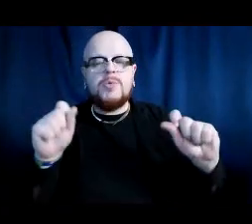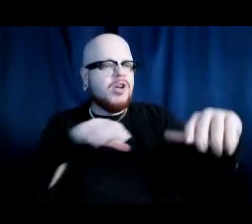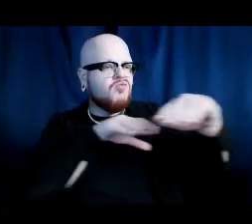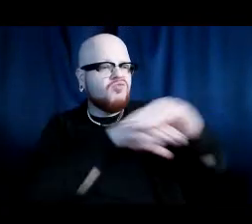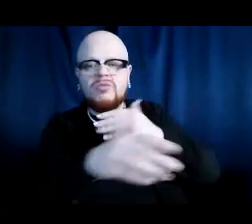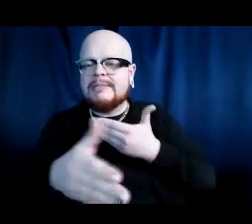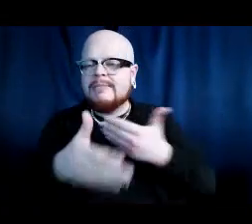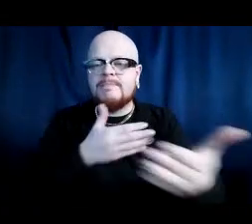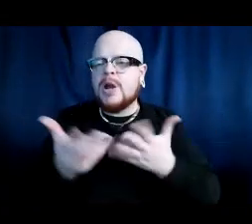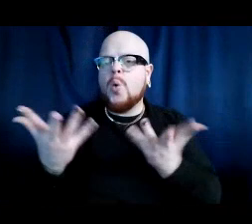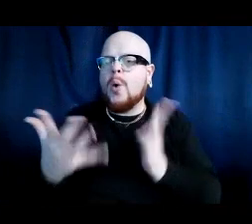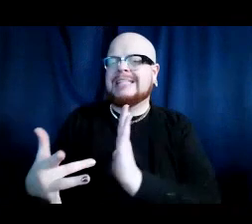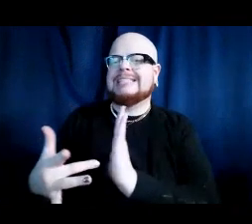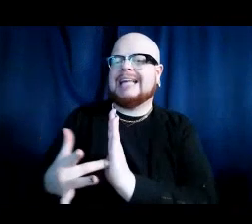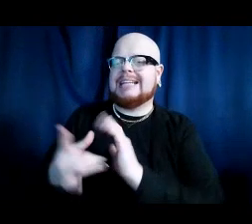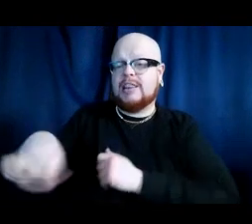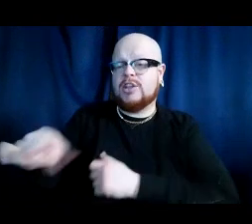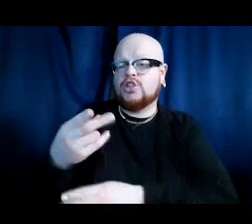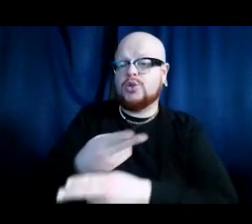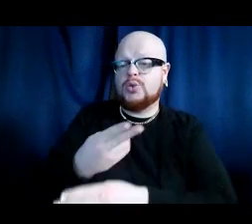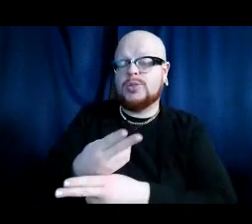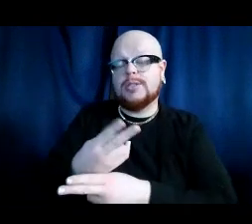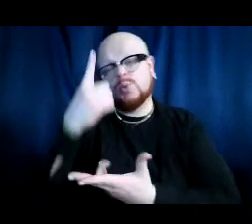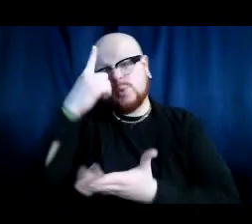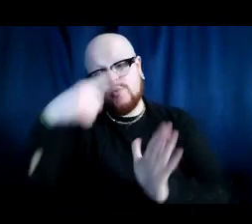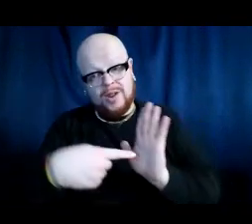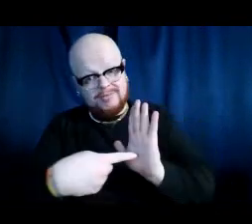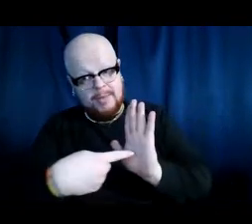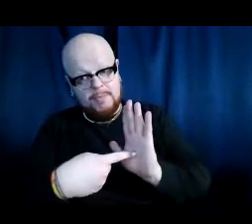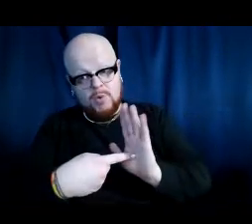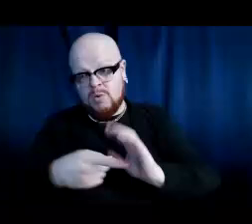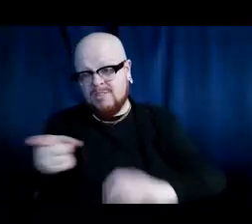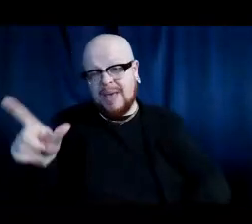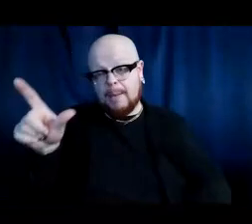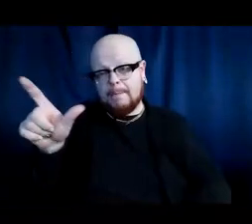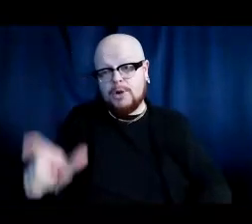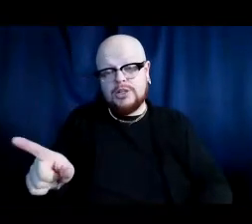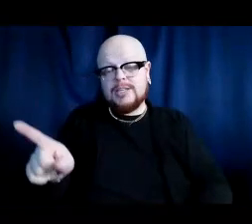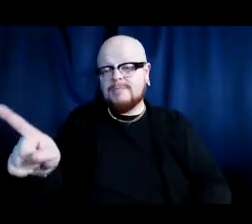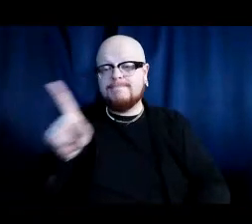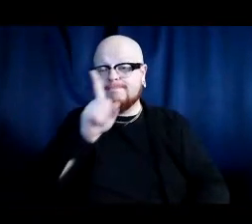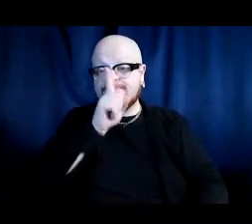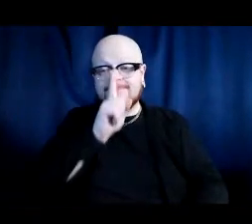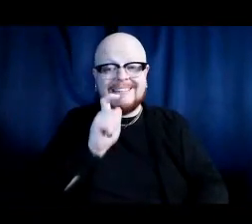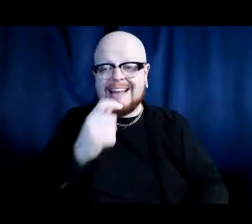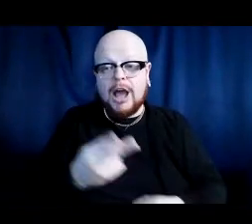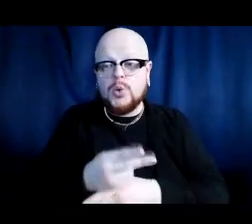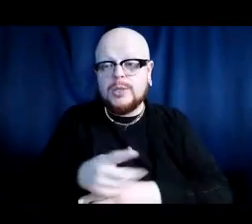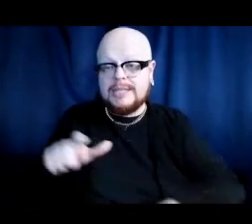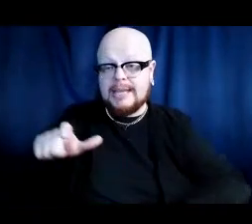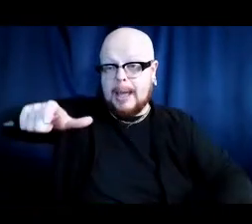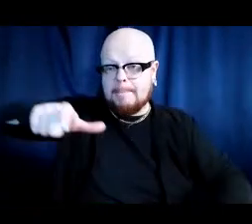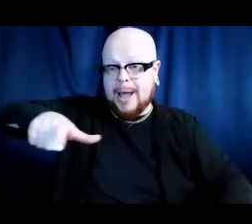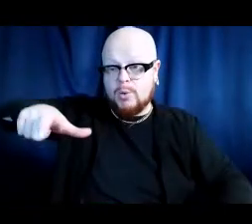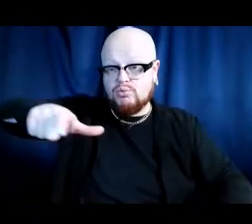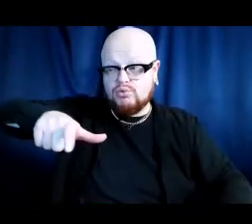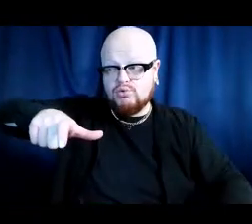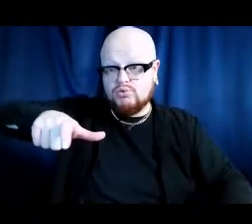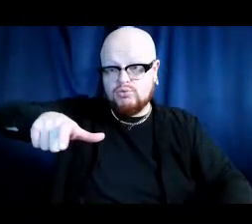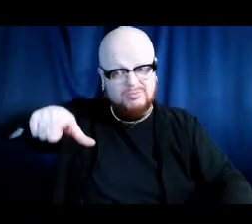isn't using a mouse to browse your site, can they use it? And does your website work well with a keyboard, touch,